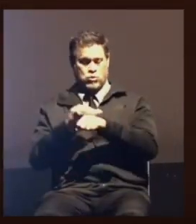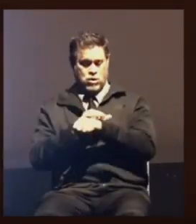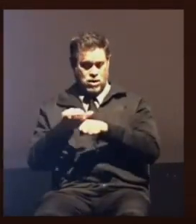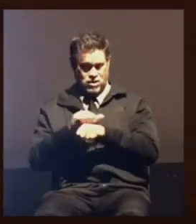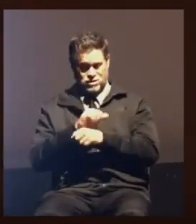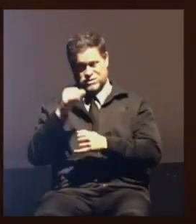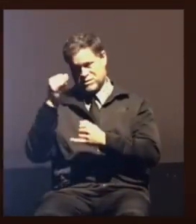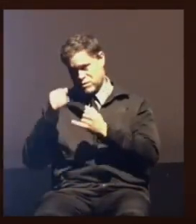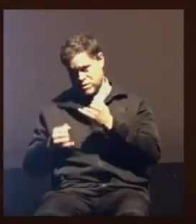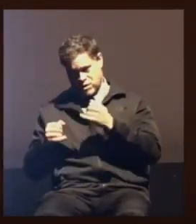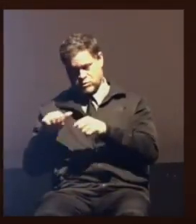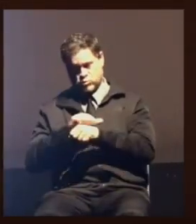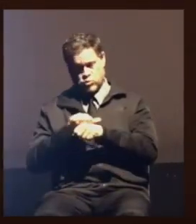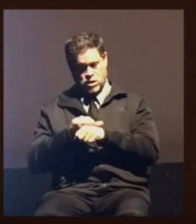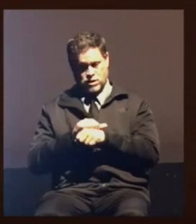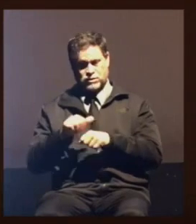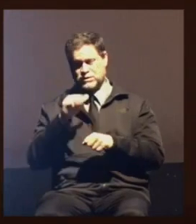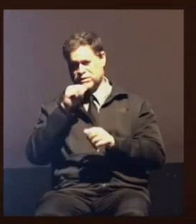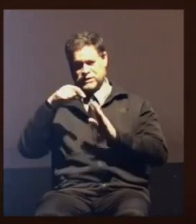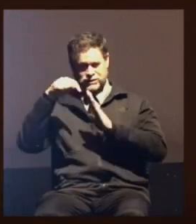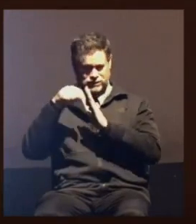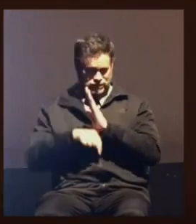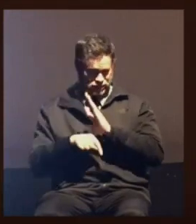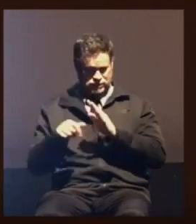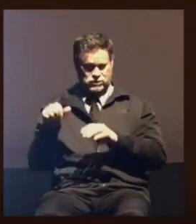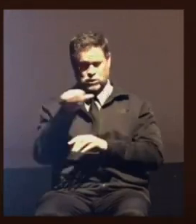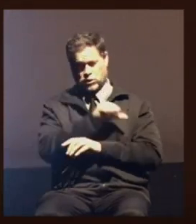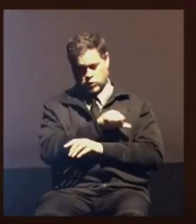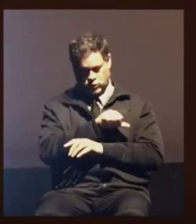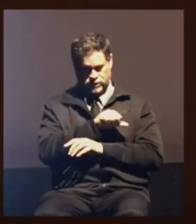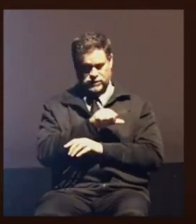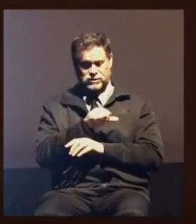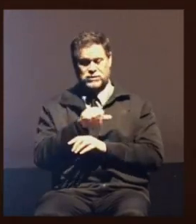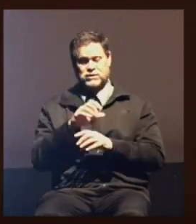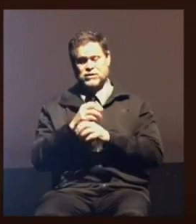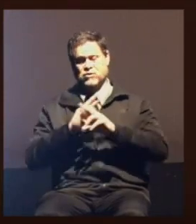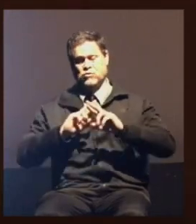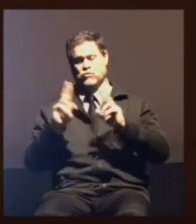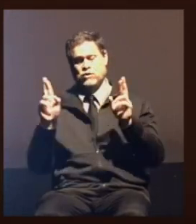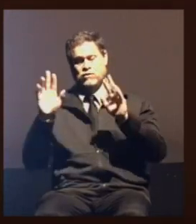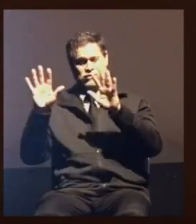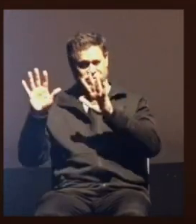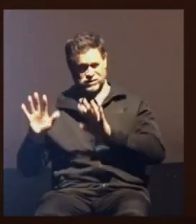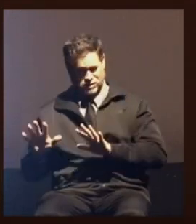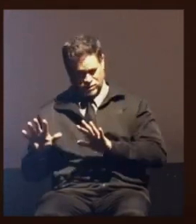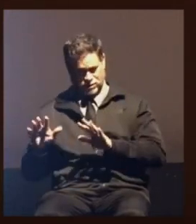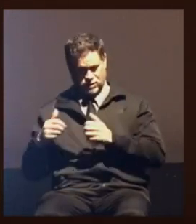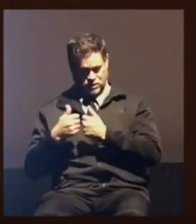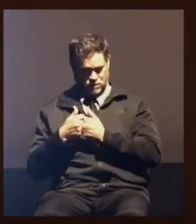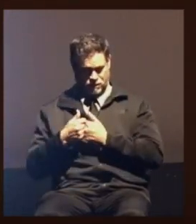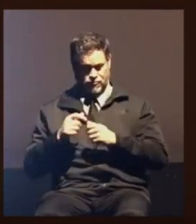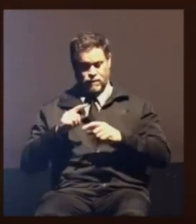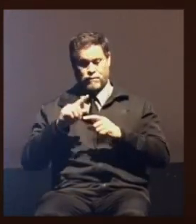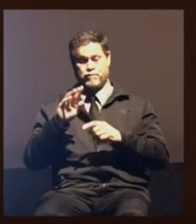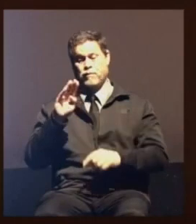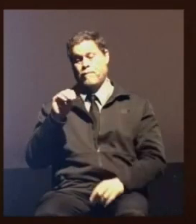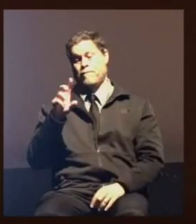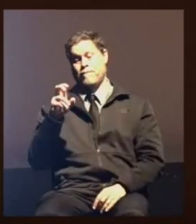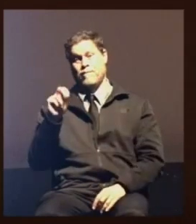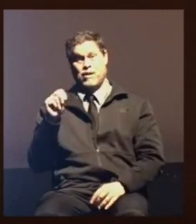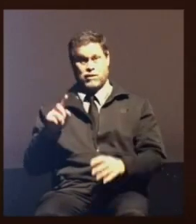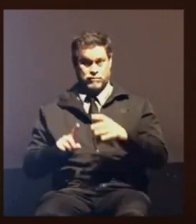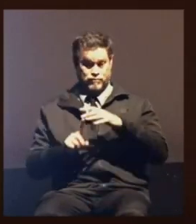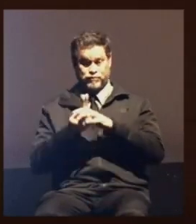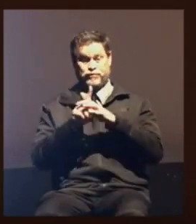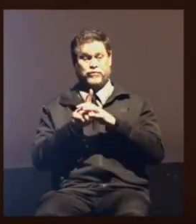It's the last practice. It's not as intense as the other ones, getting ready for a Sunday game. But when the Madden Cruiser was there,